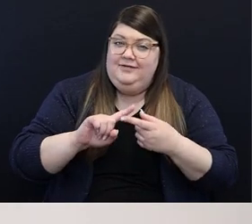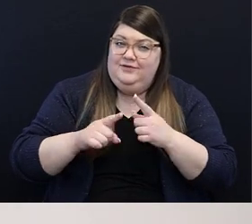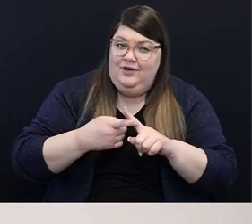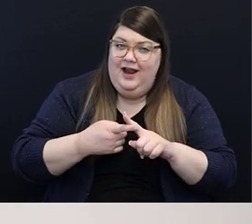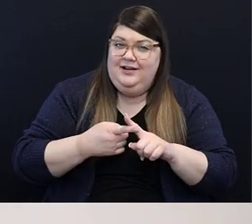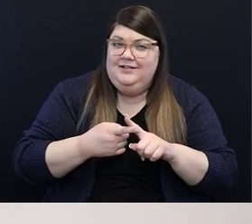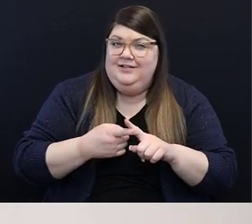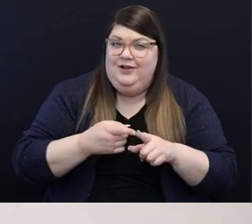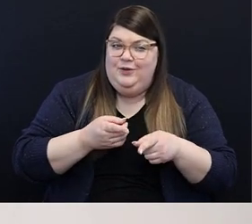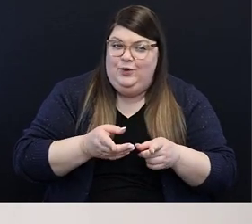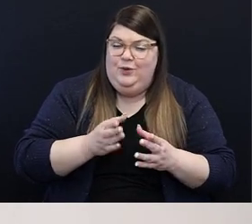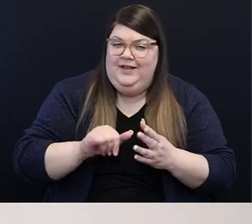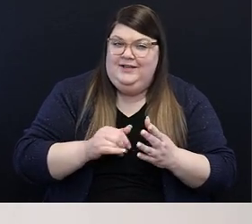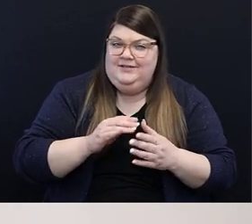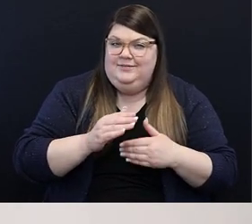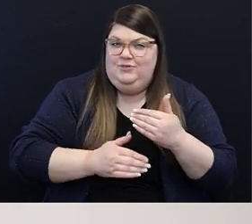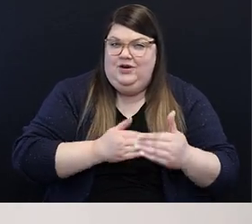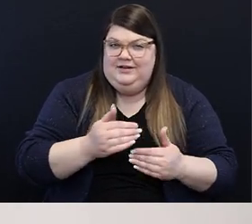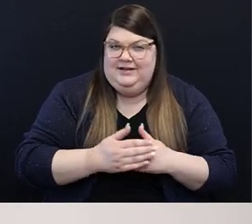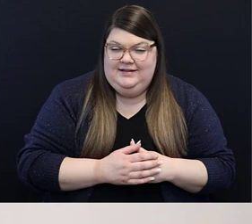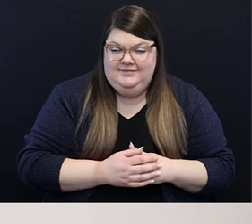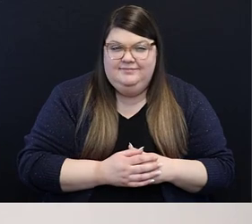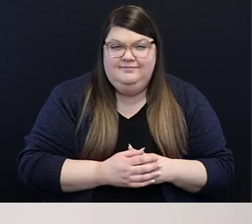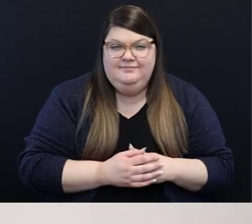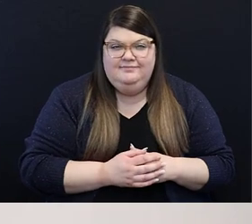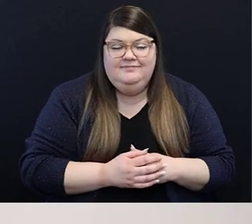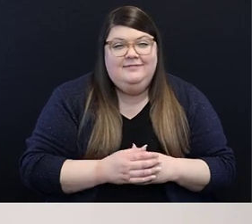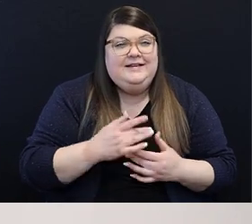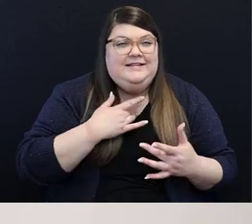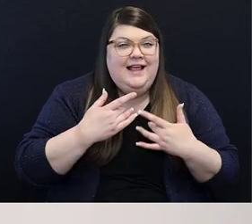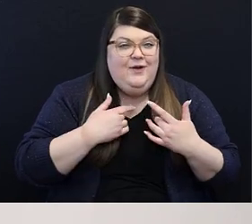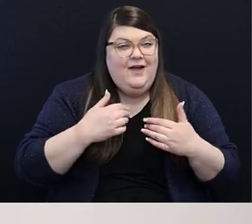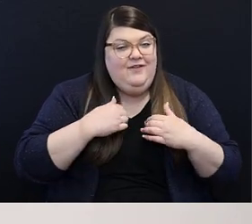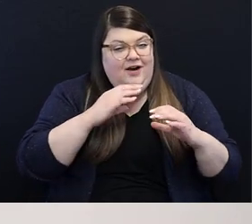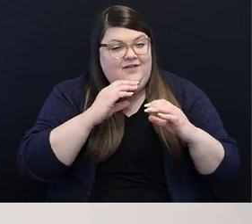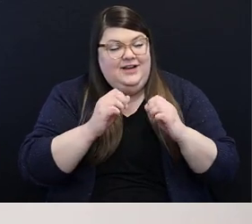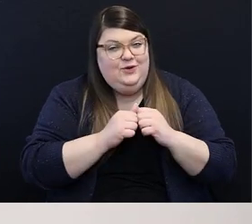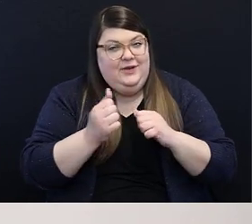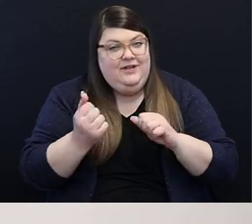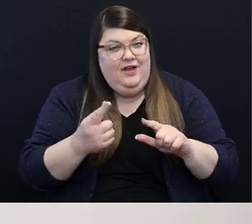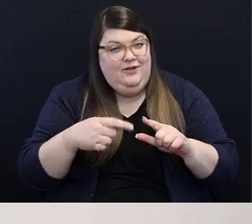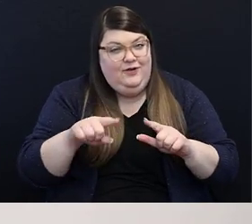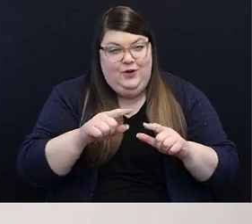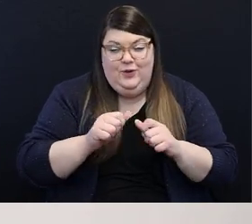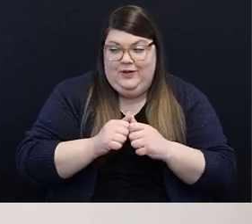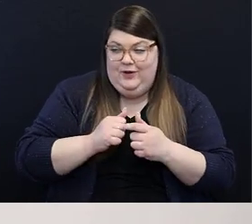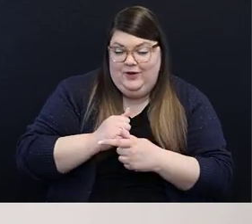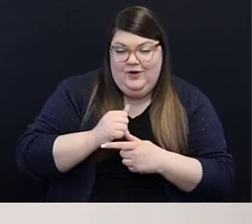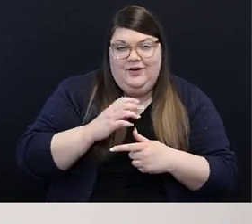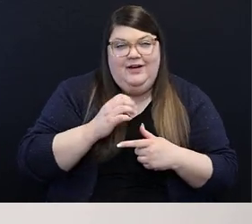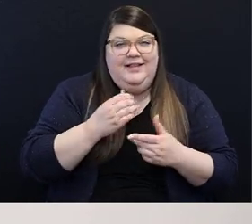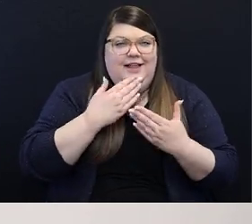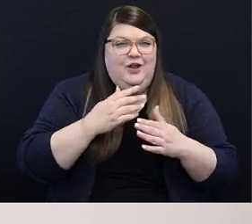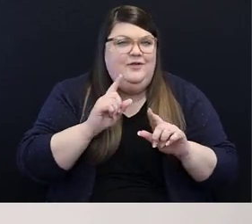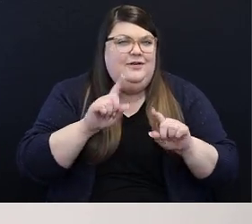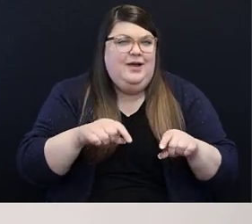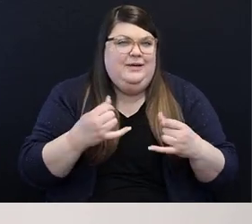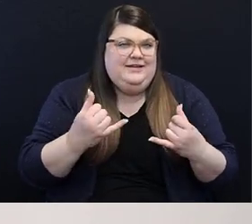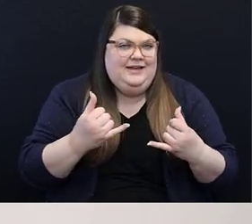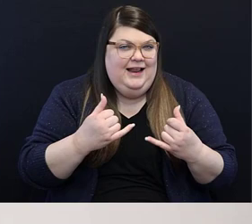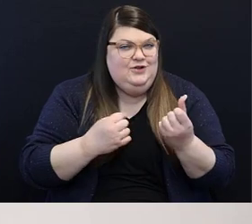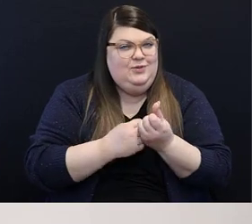So I am excited to be in conversation with her in front of all of you. Thank you so much for coming here today to support the ICLA